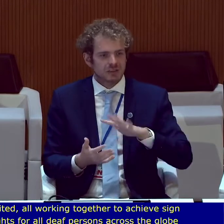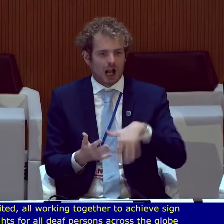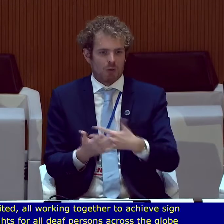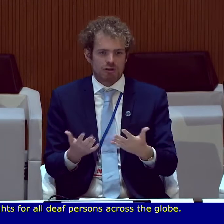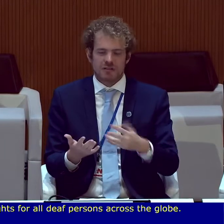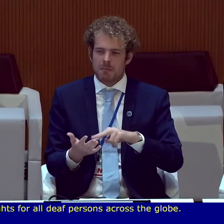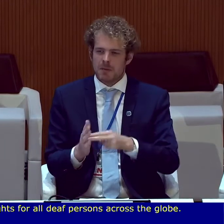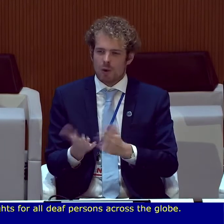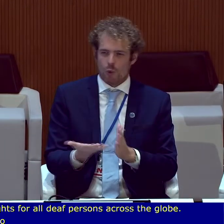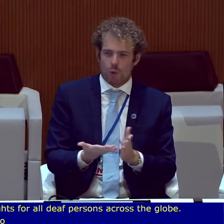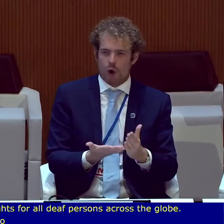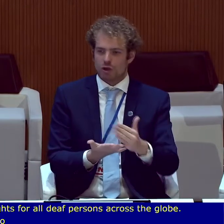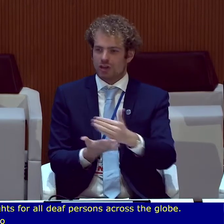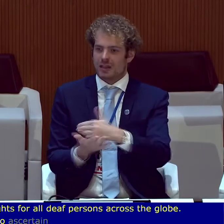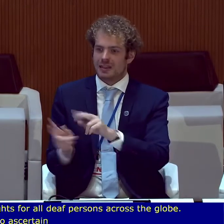rights.